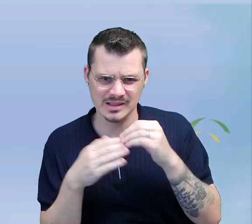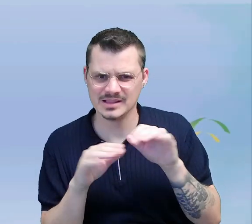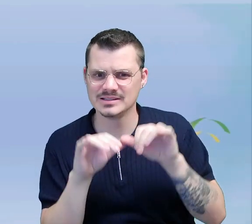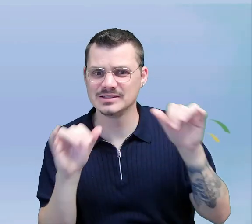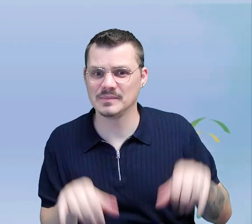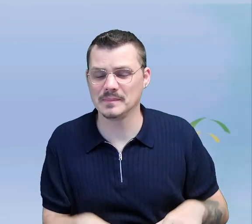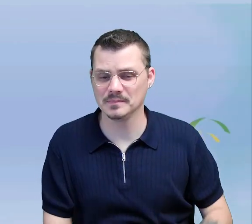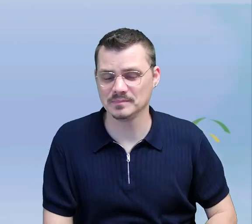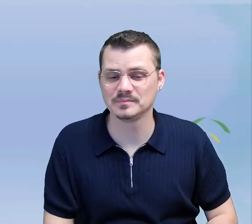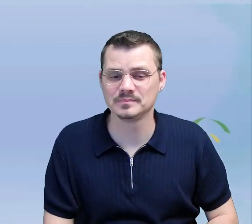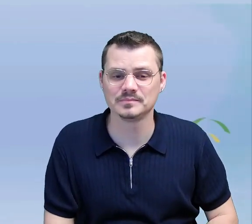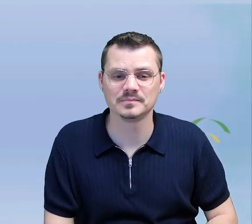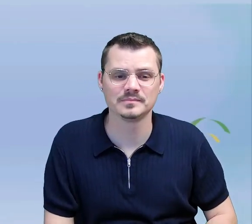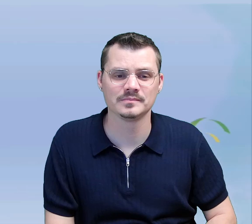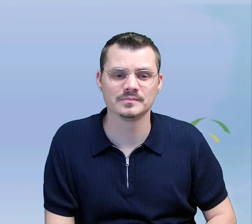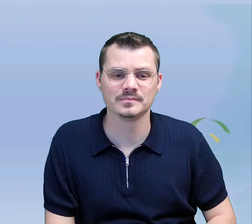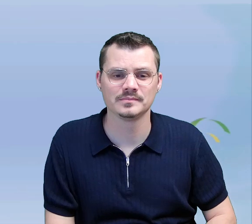their system.